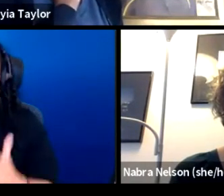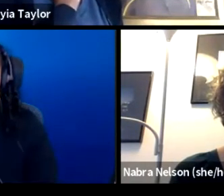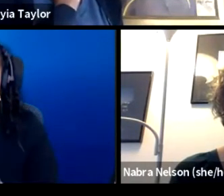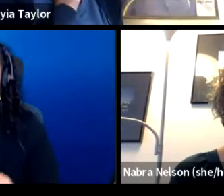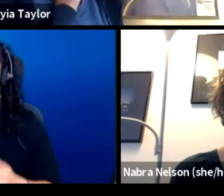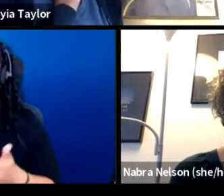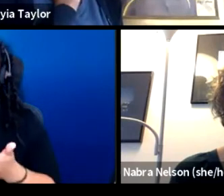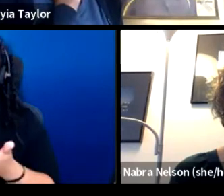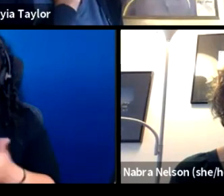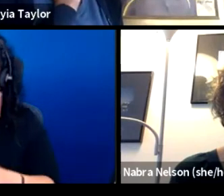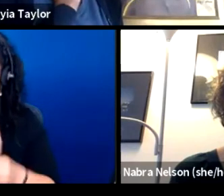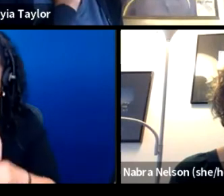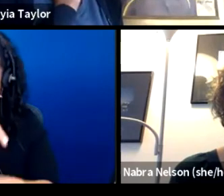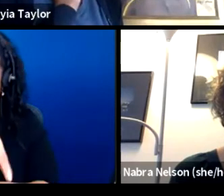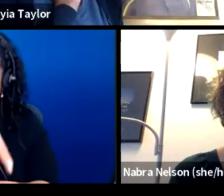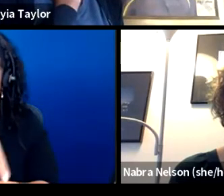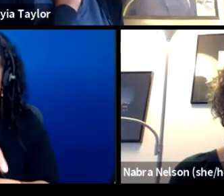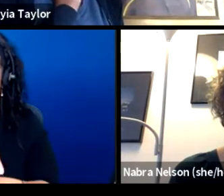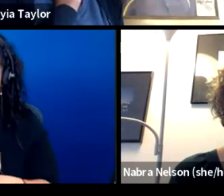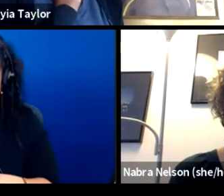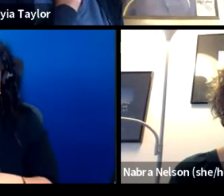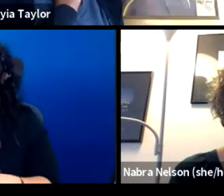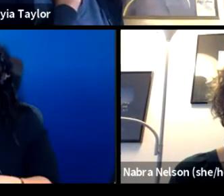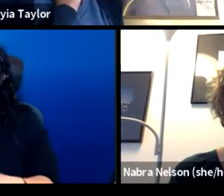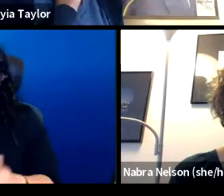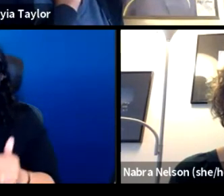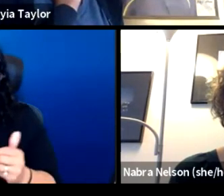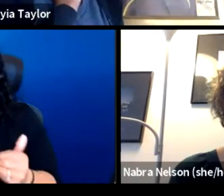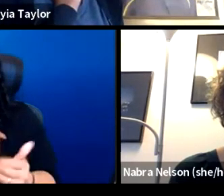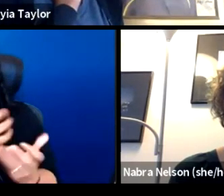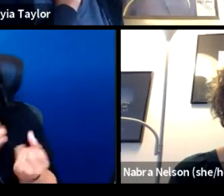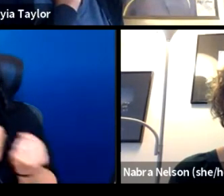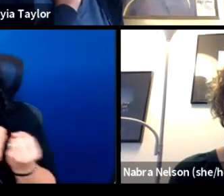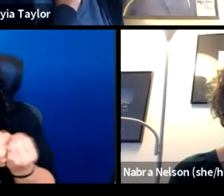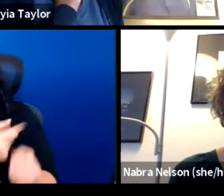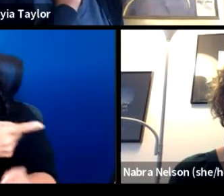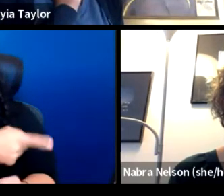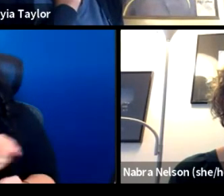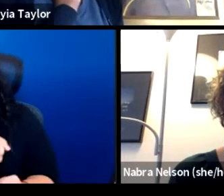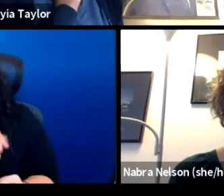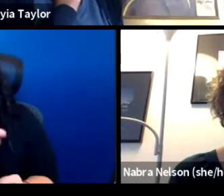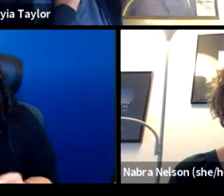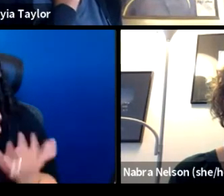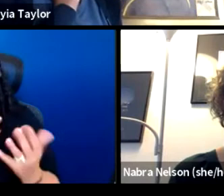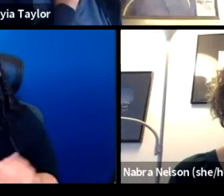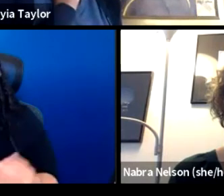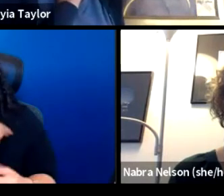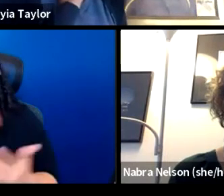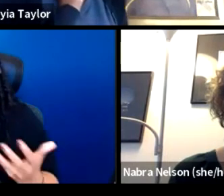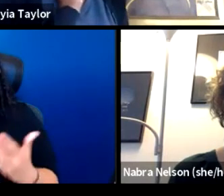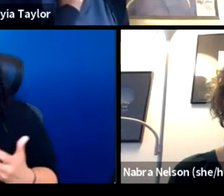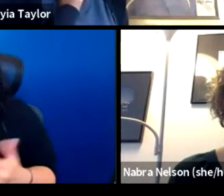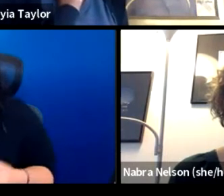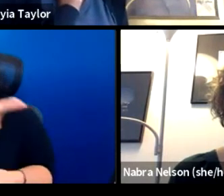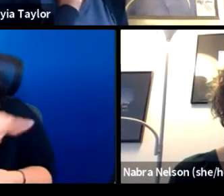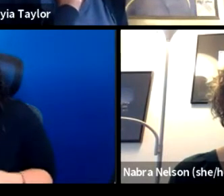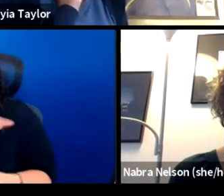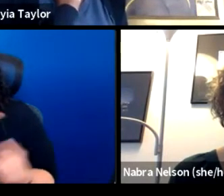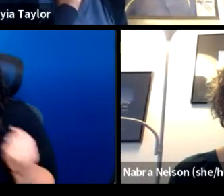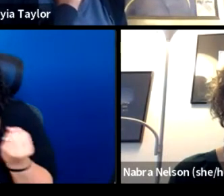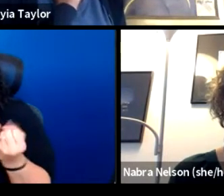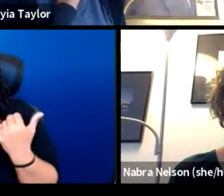those the kind of institutions that we really want to support, or that we want to see be supported right now